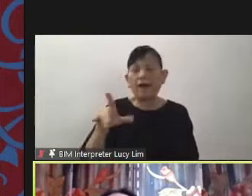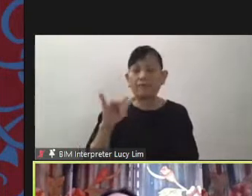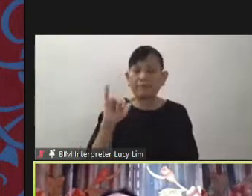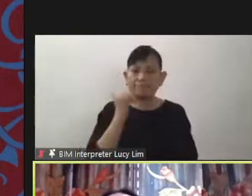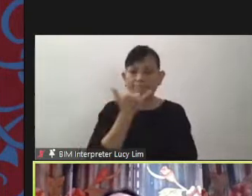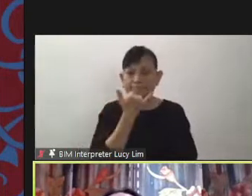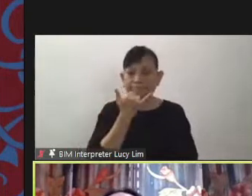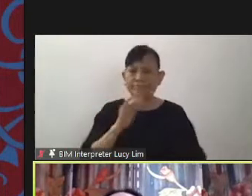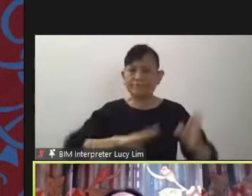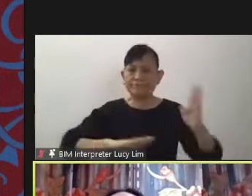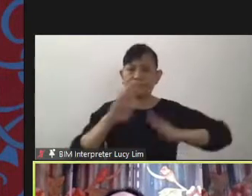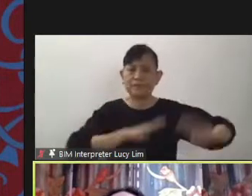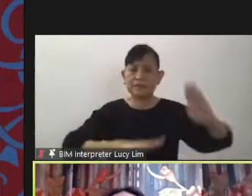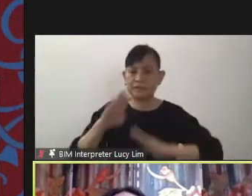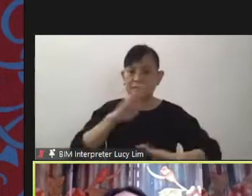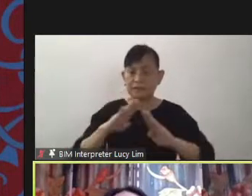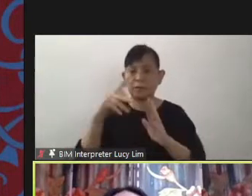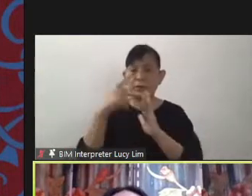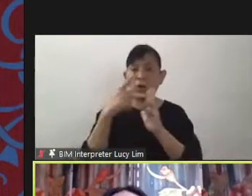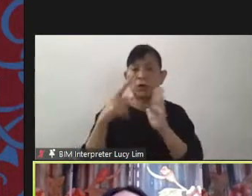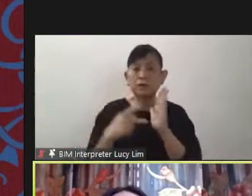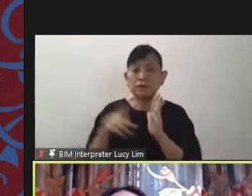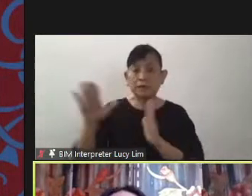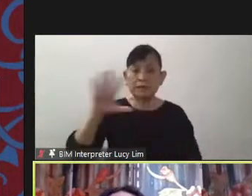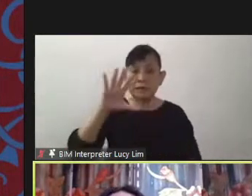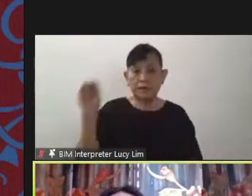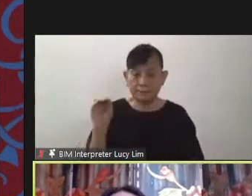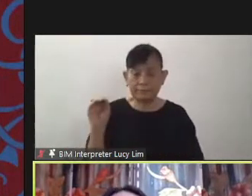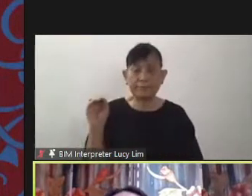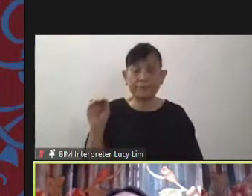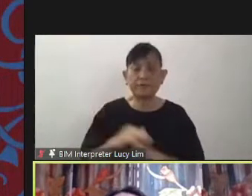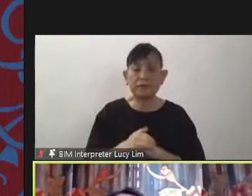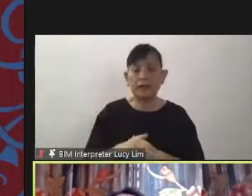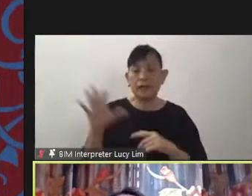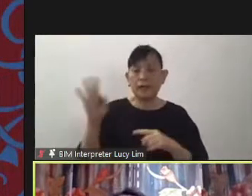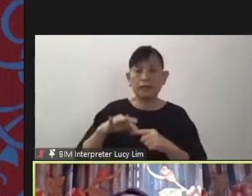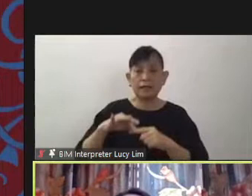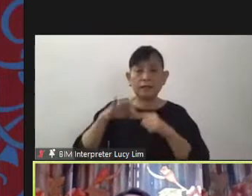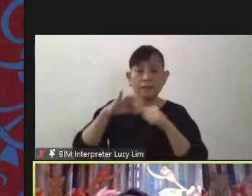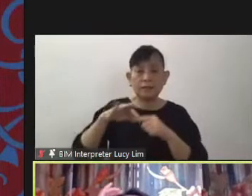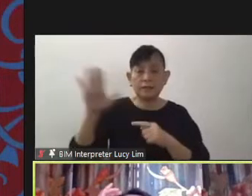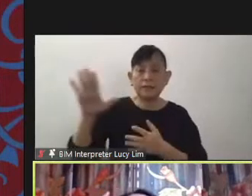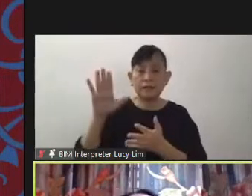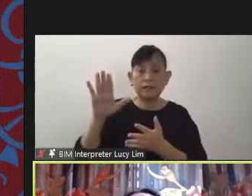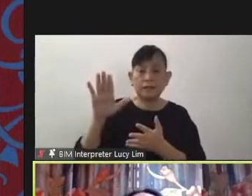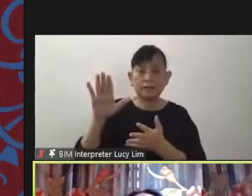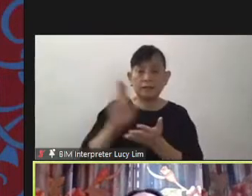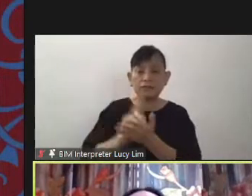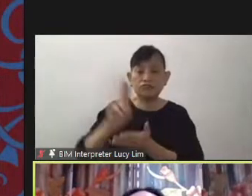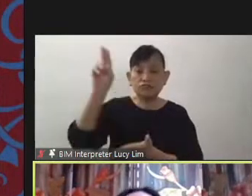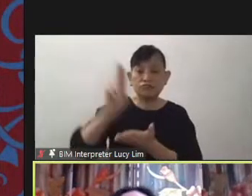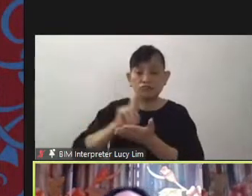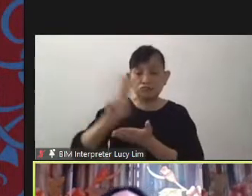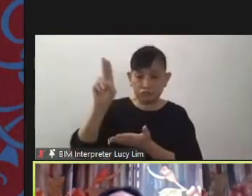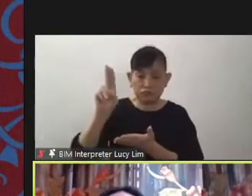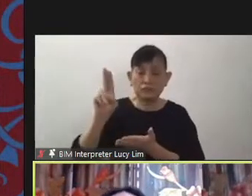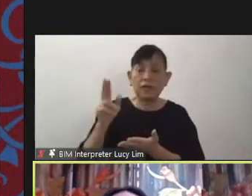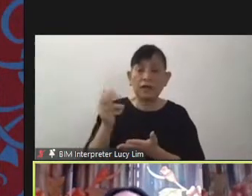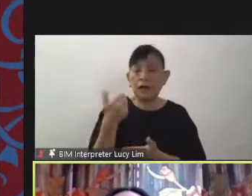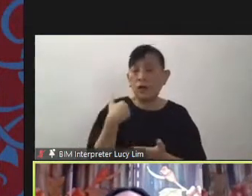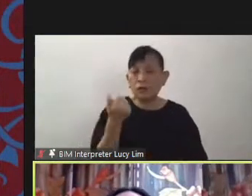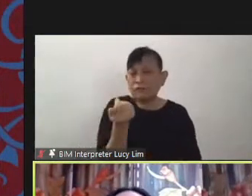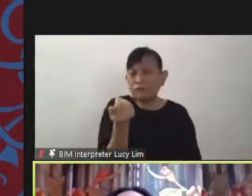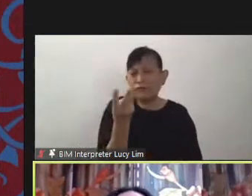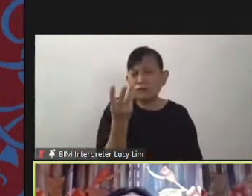worrying. And especially when it comes to higher educational institutions, it's even worse. It's actually really few universities in